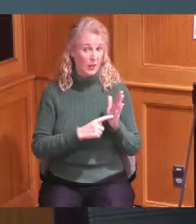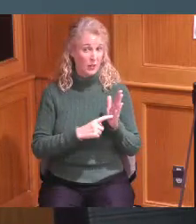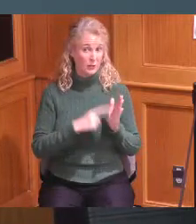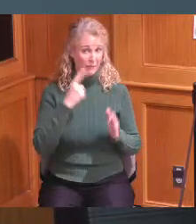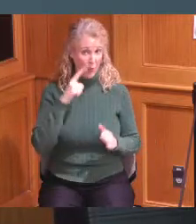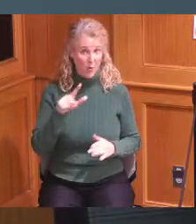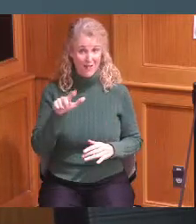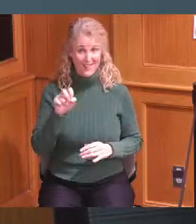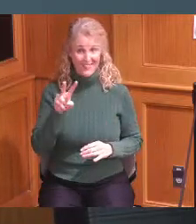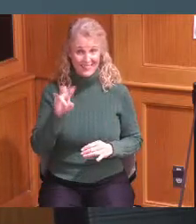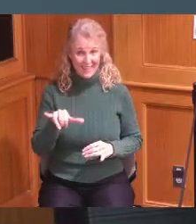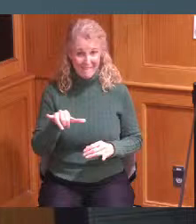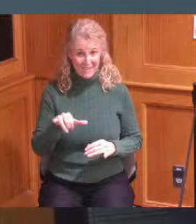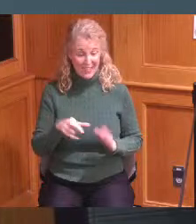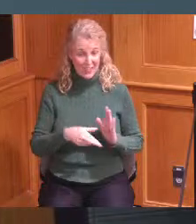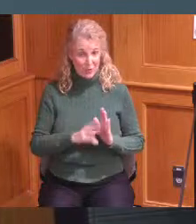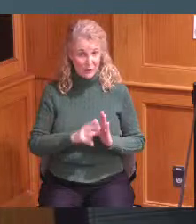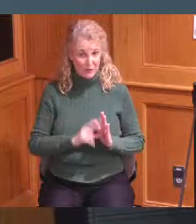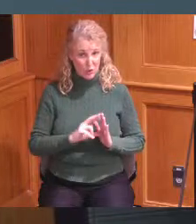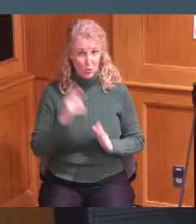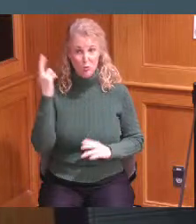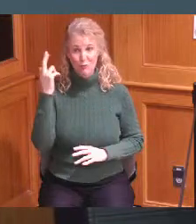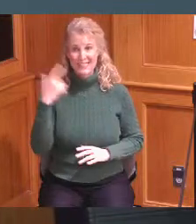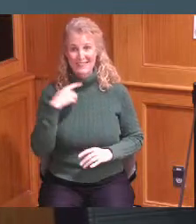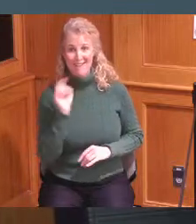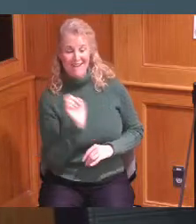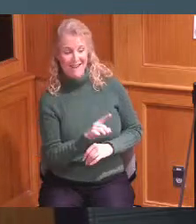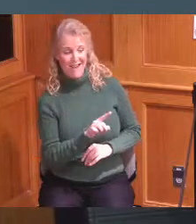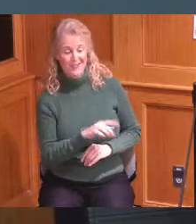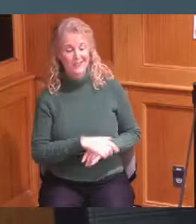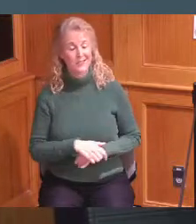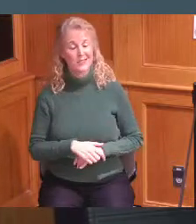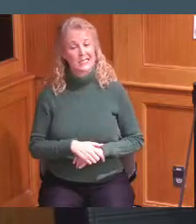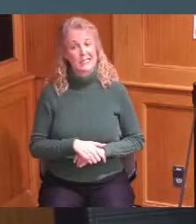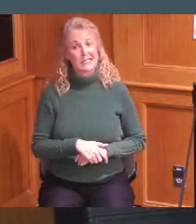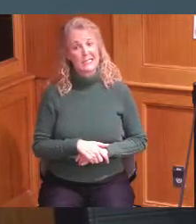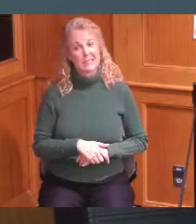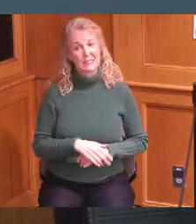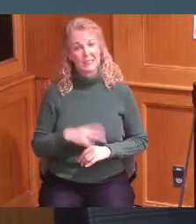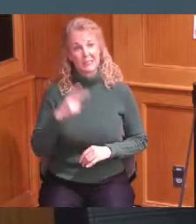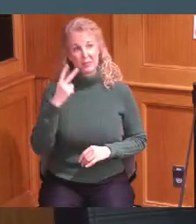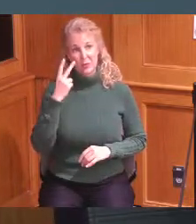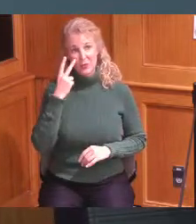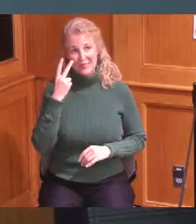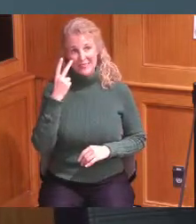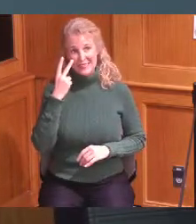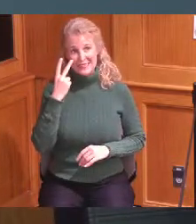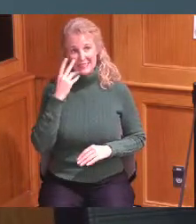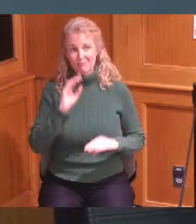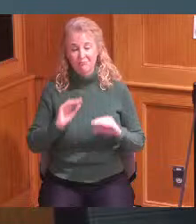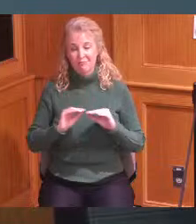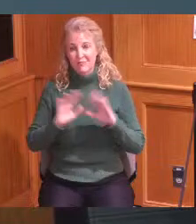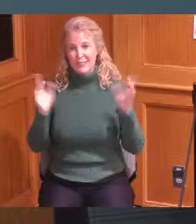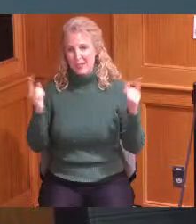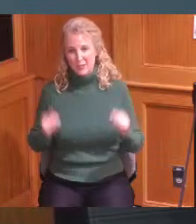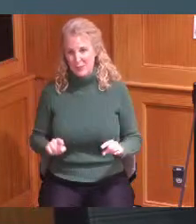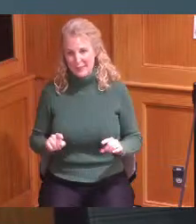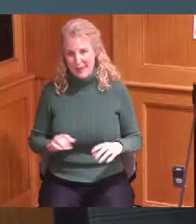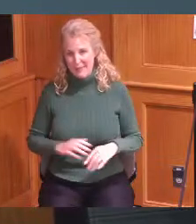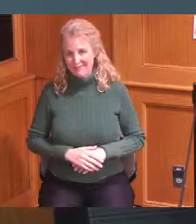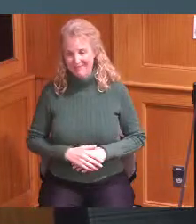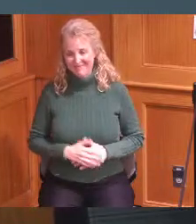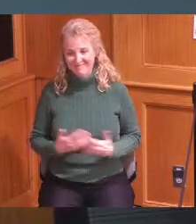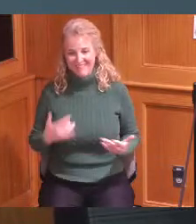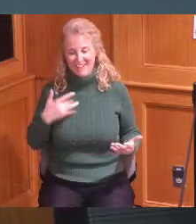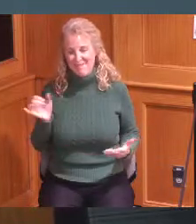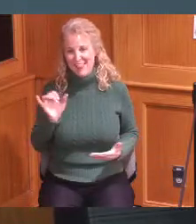for you guys to do the review? And the reason why I ask that is we see the picture, we see what's going on. It seems like